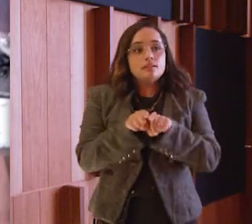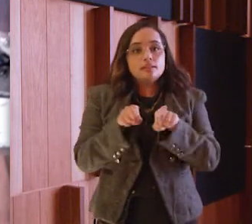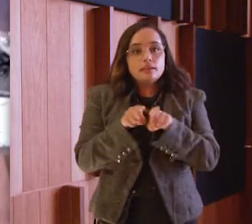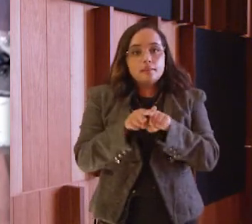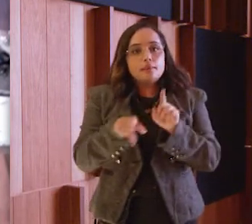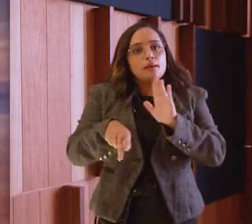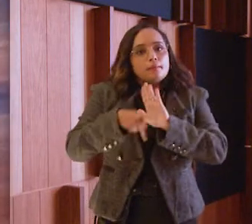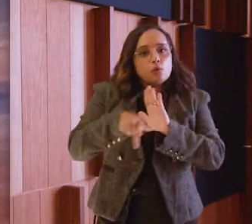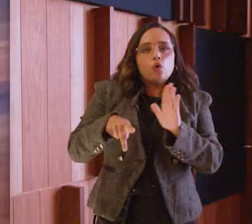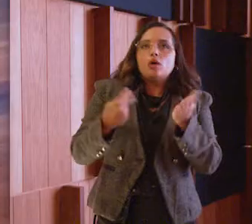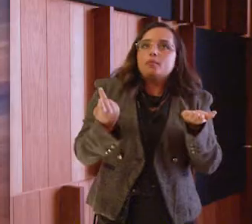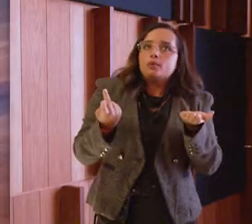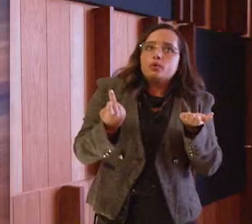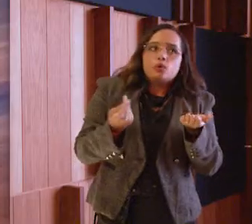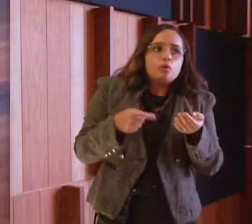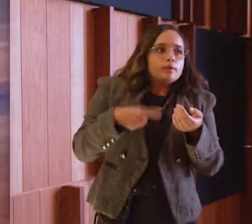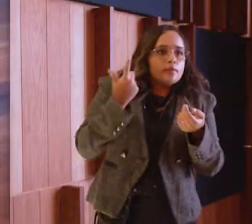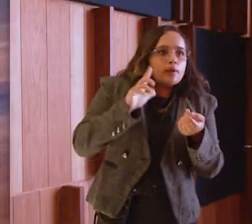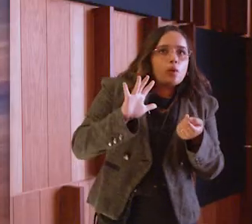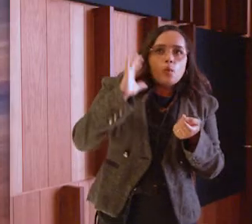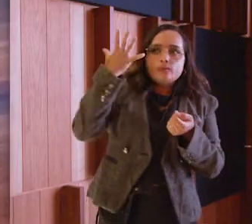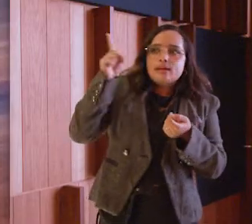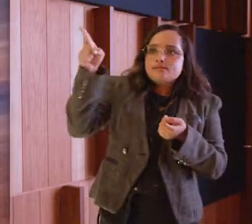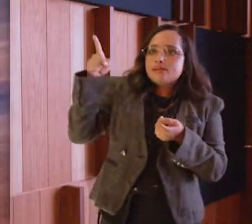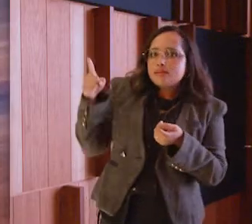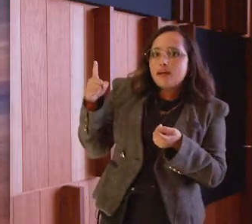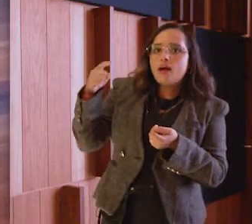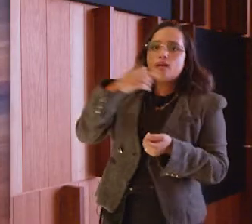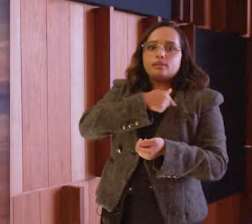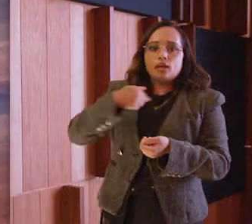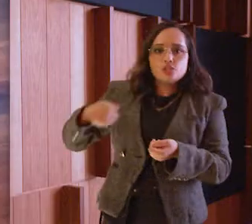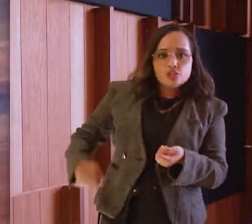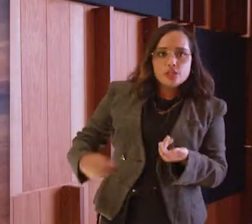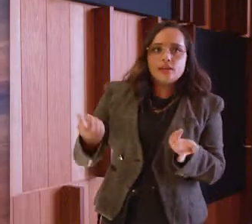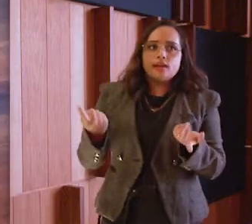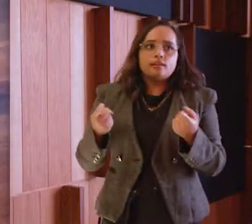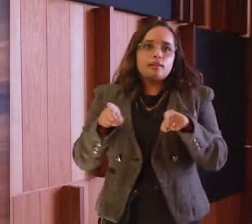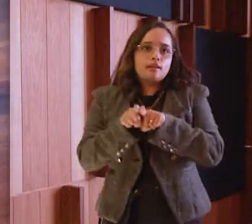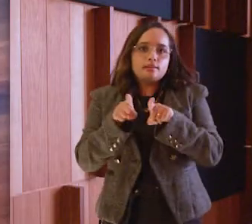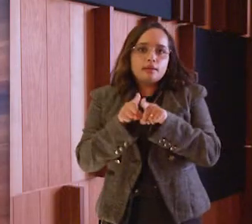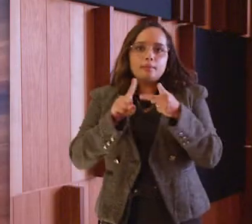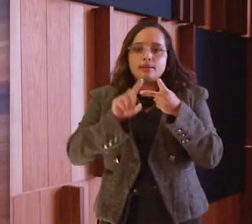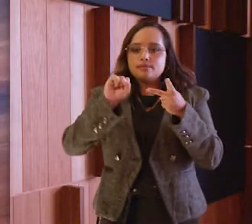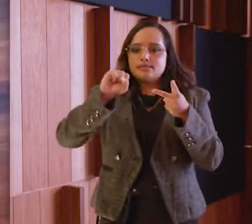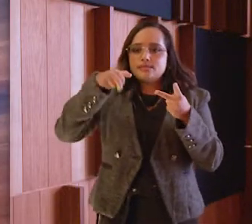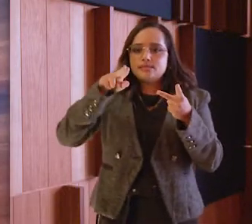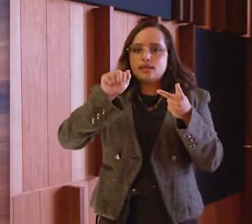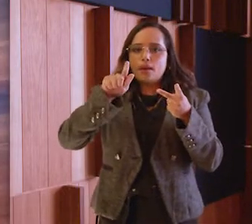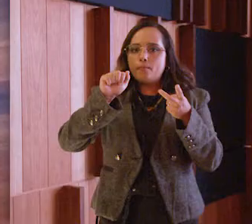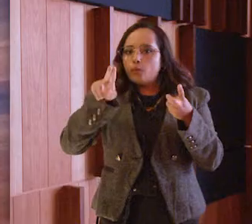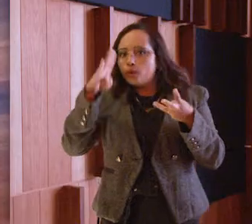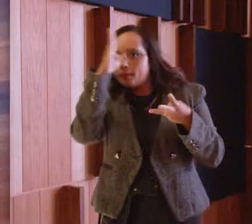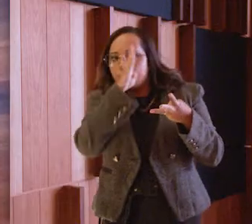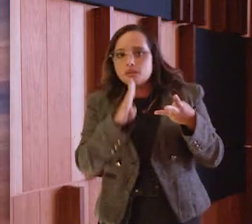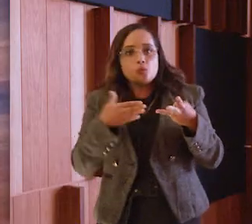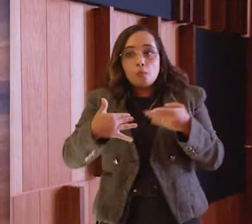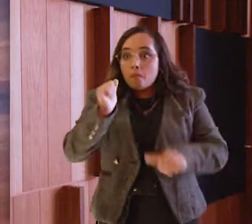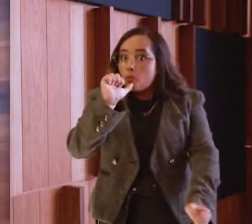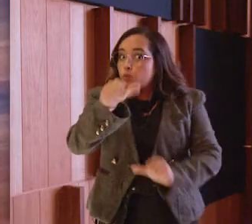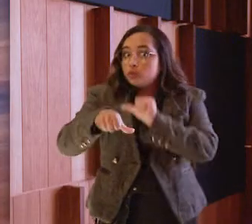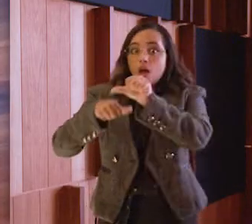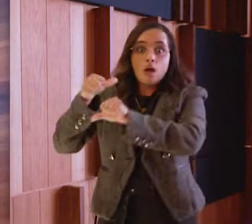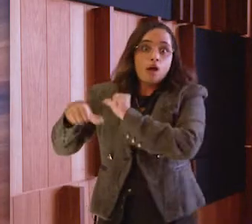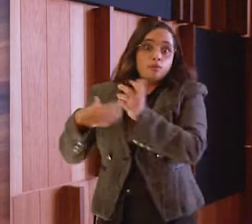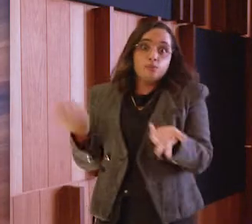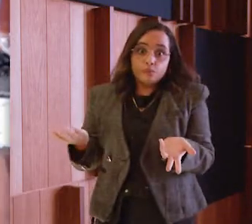Vietnam, Indonesia, Brazil, Mexico, and others. Brazil is receiving a lot of foreign direct investment. It's probably going to overtake Hong Kong very